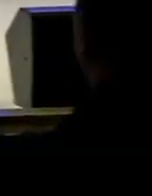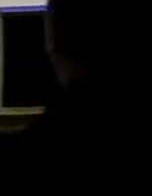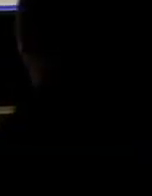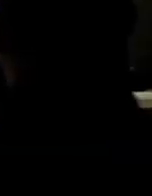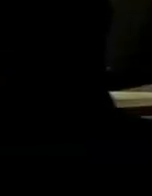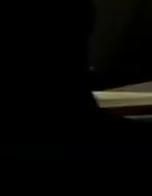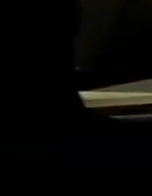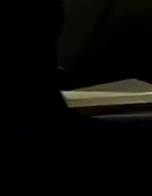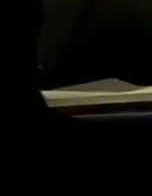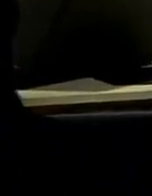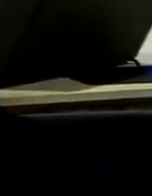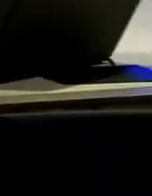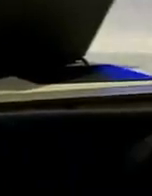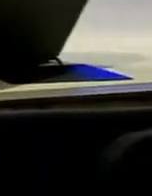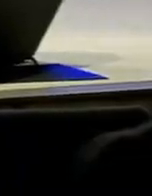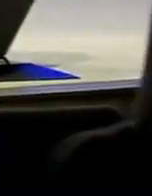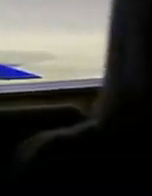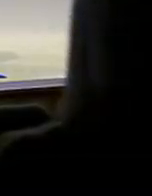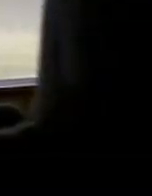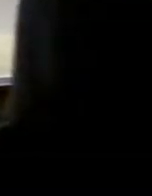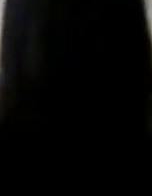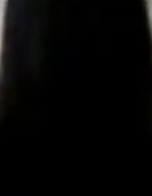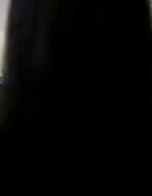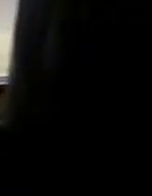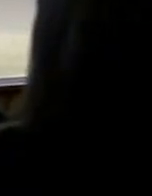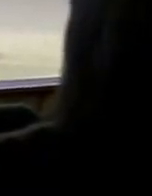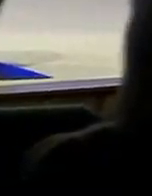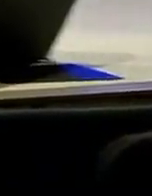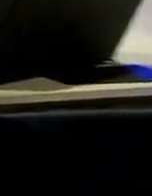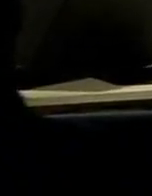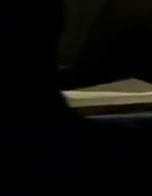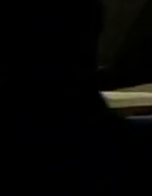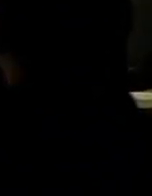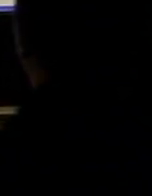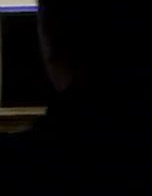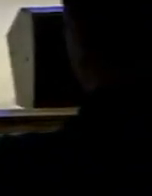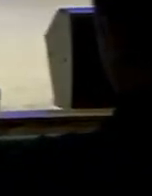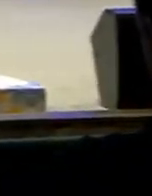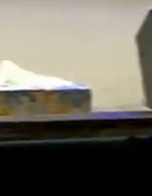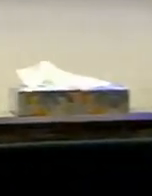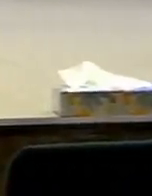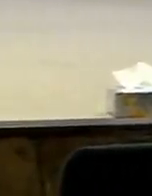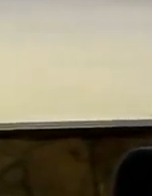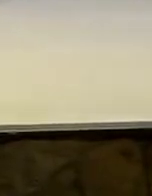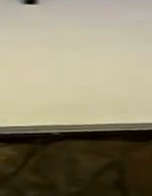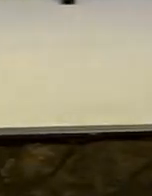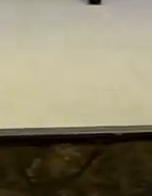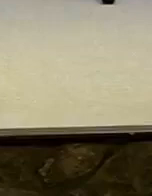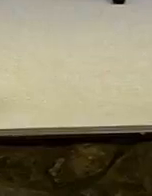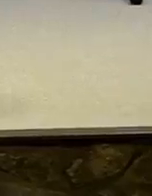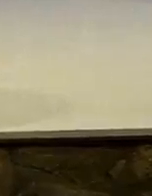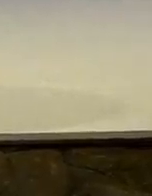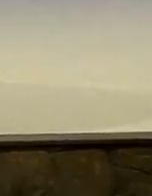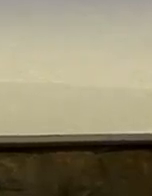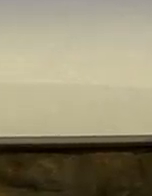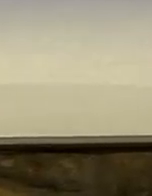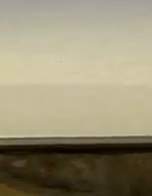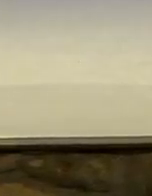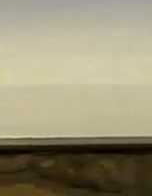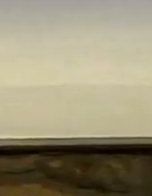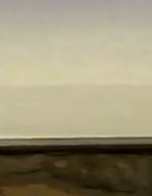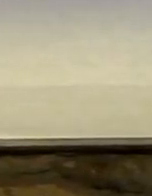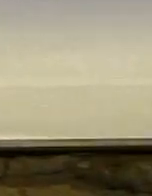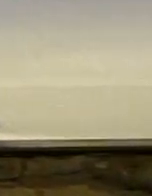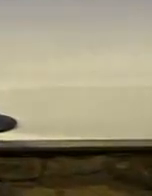truth, right? Because that ceiling dictates our level of praise. And I'm